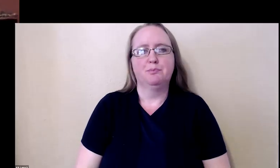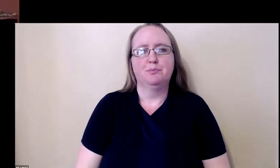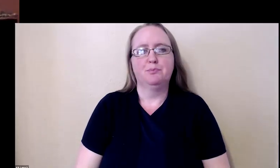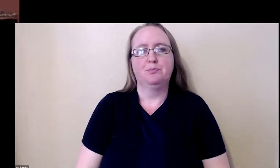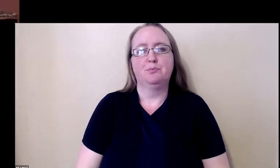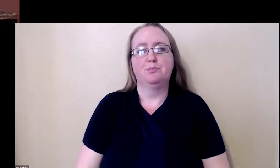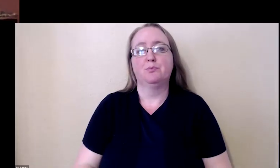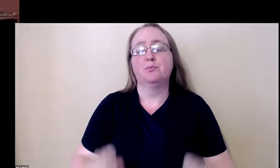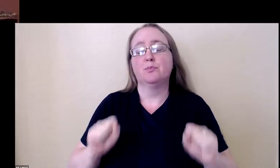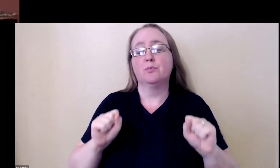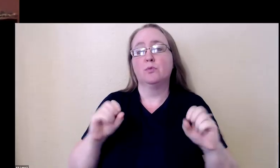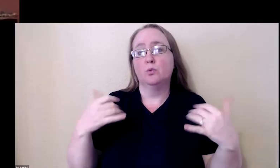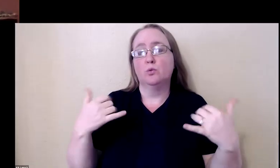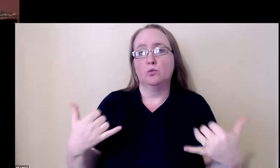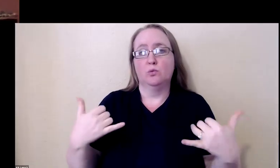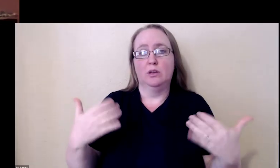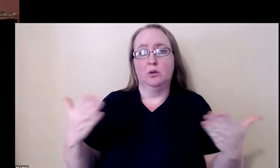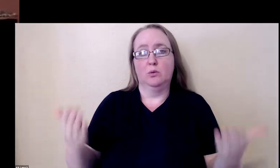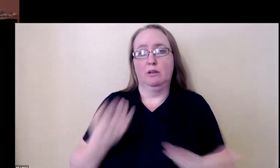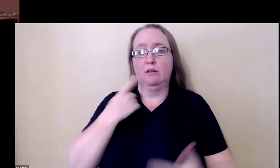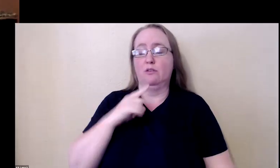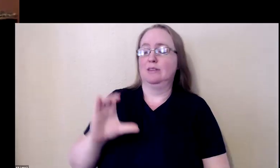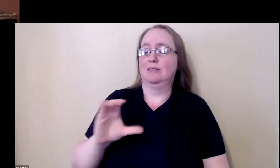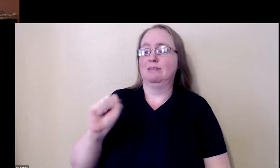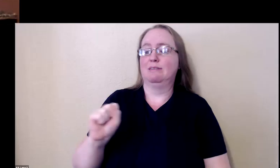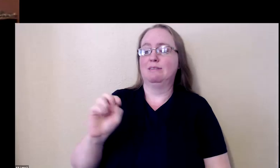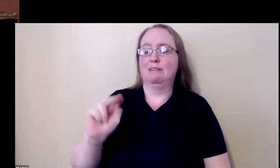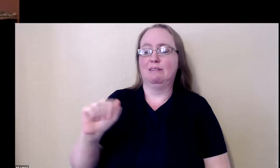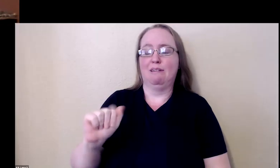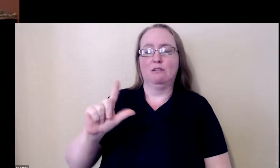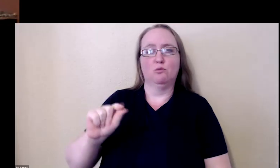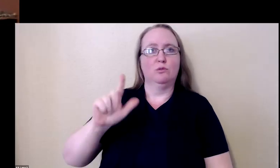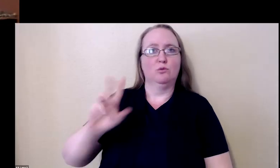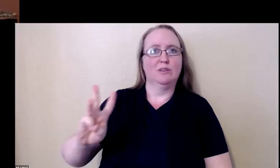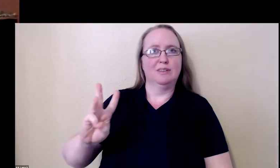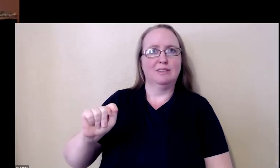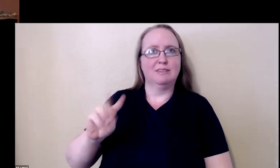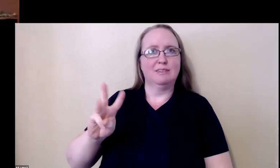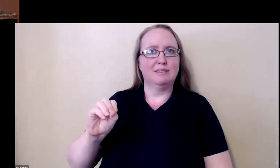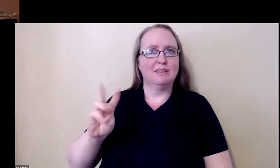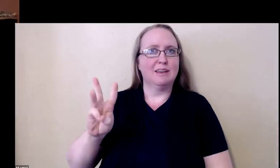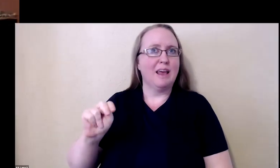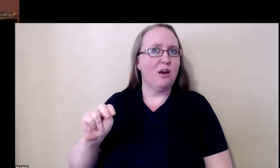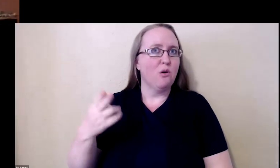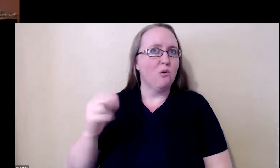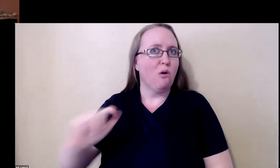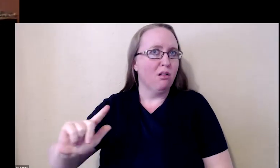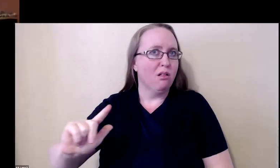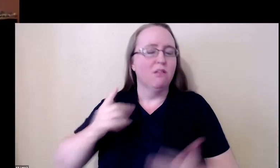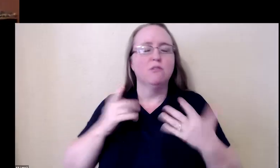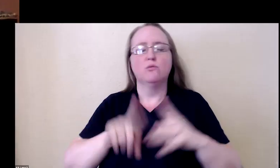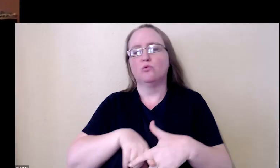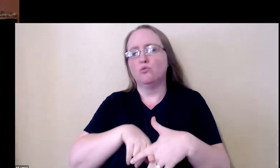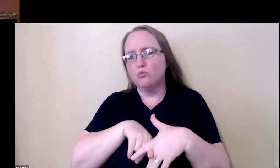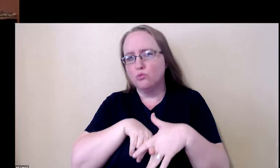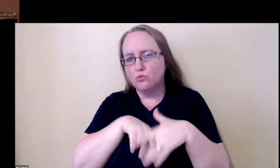that today, we are here for the CSNA 2026 Town Hall. And first, we'd like to start with talking